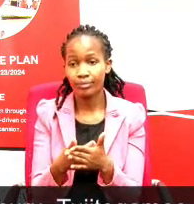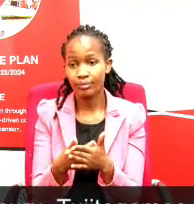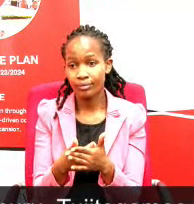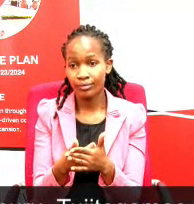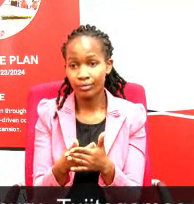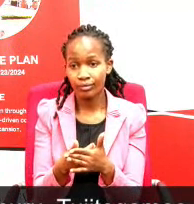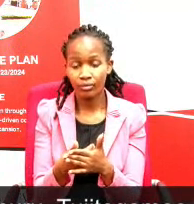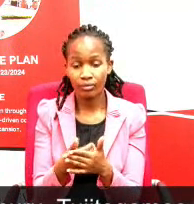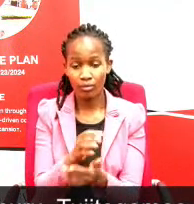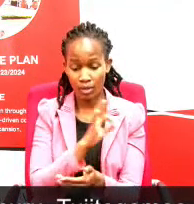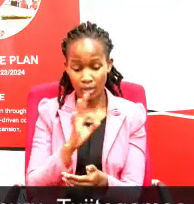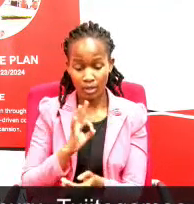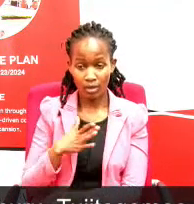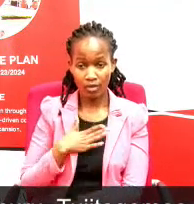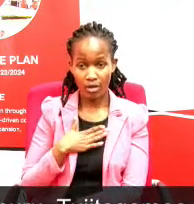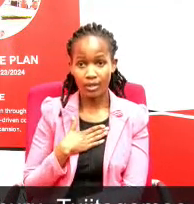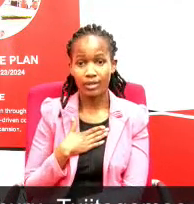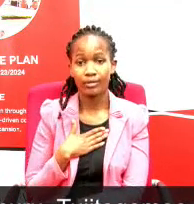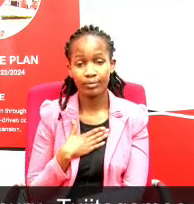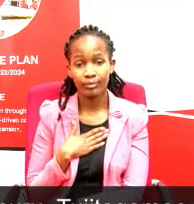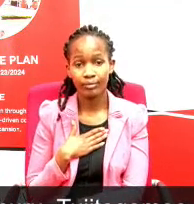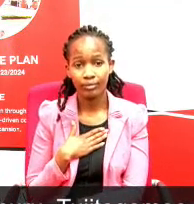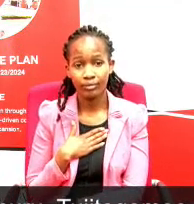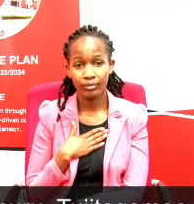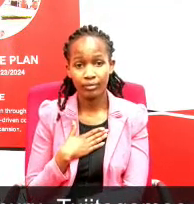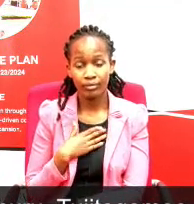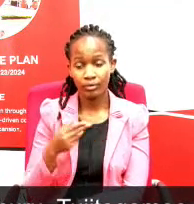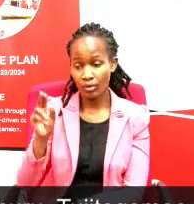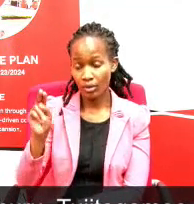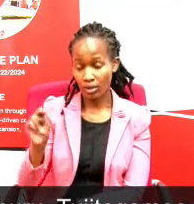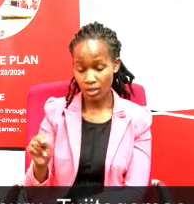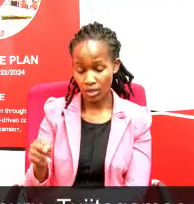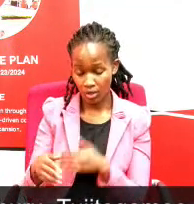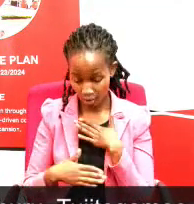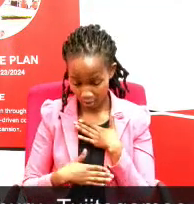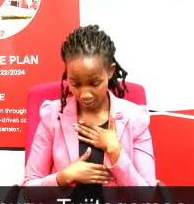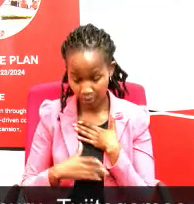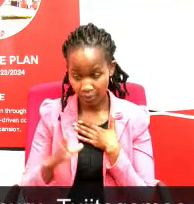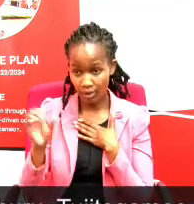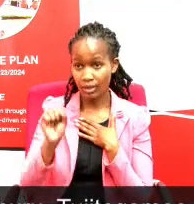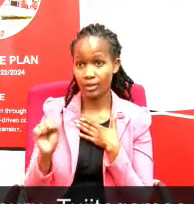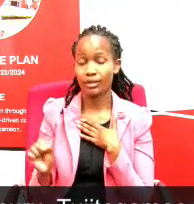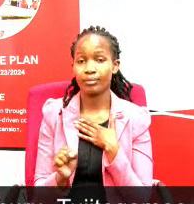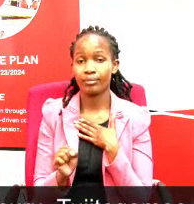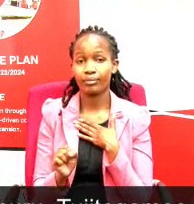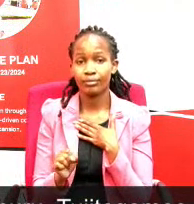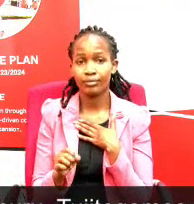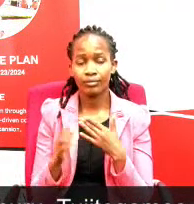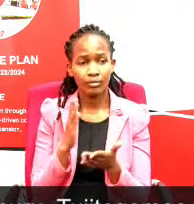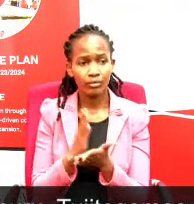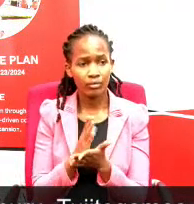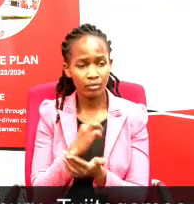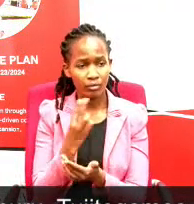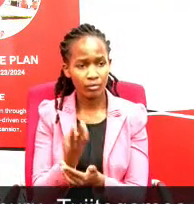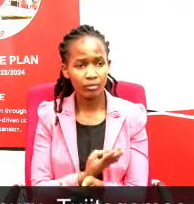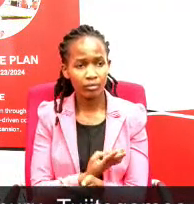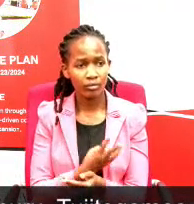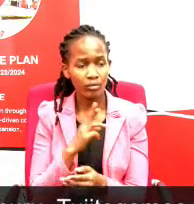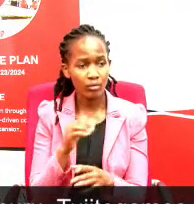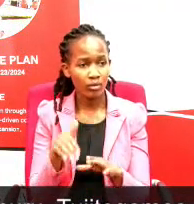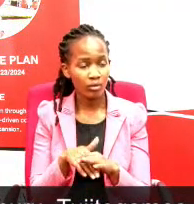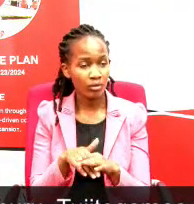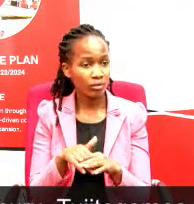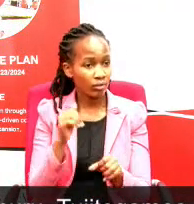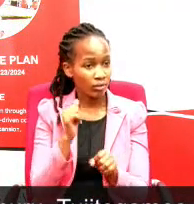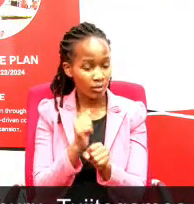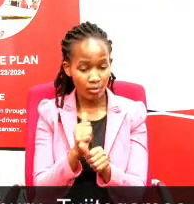productivity of our staff. Honorable Cabinet Secretary, we are cognizant of the momentous